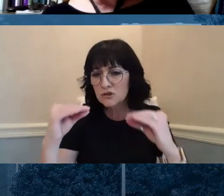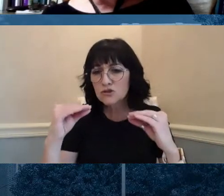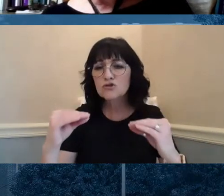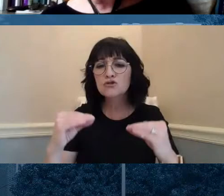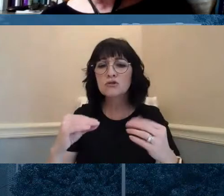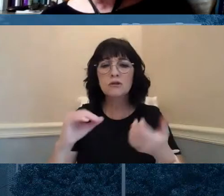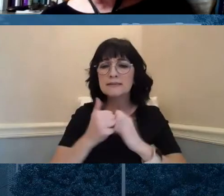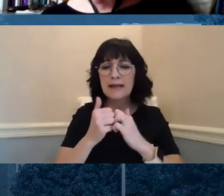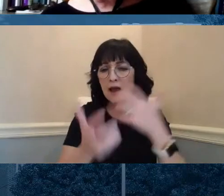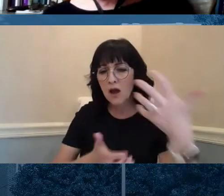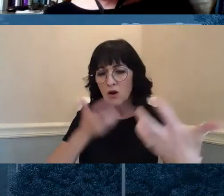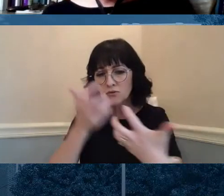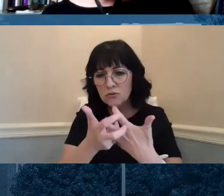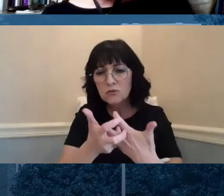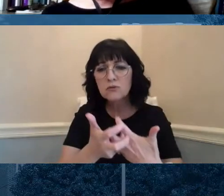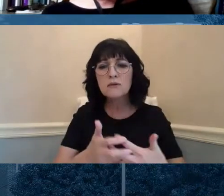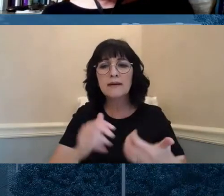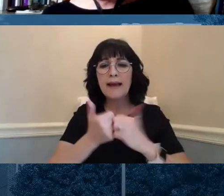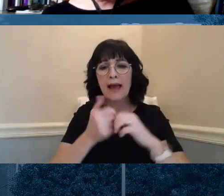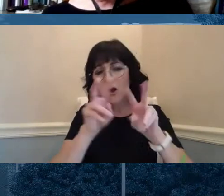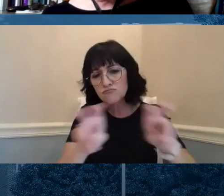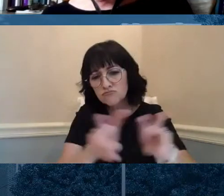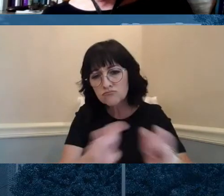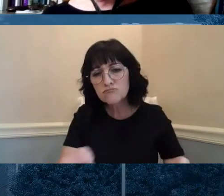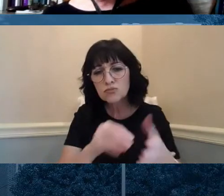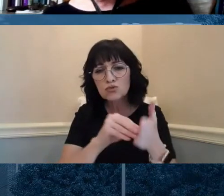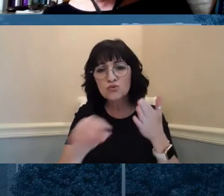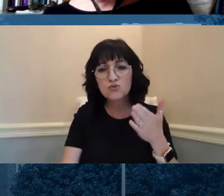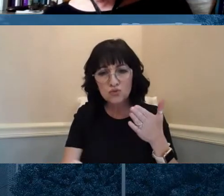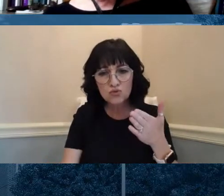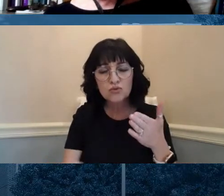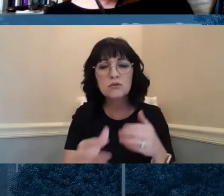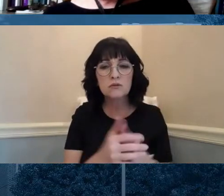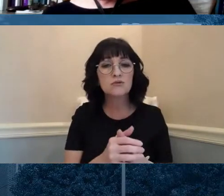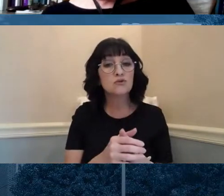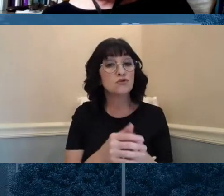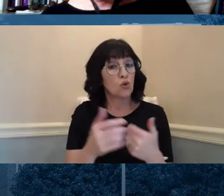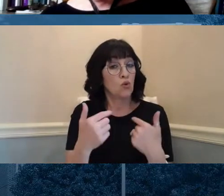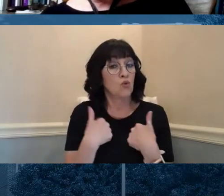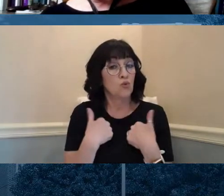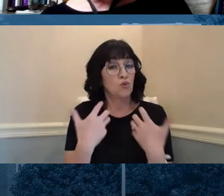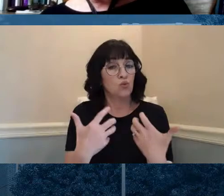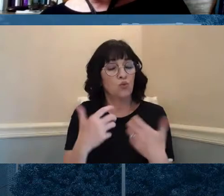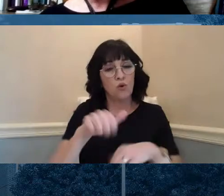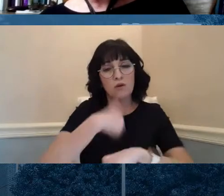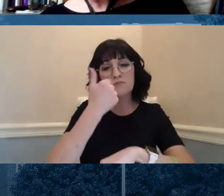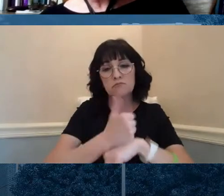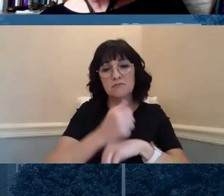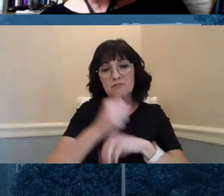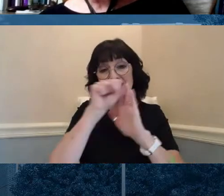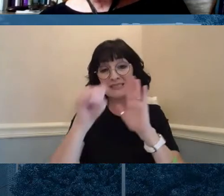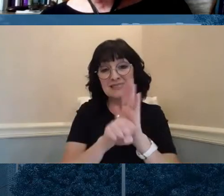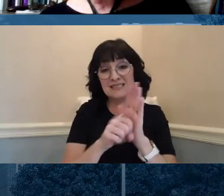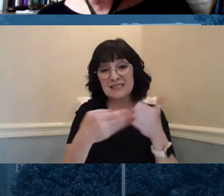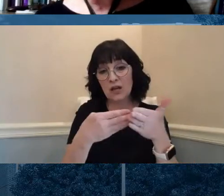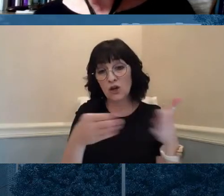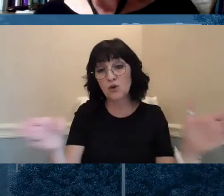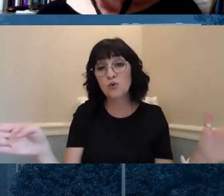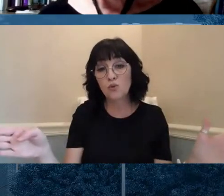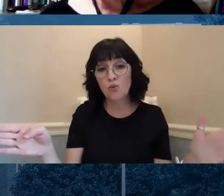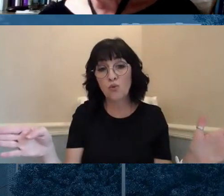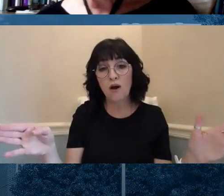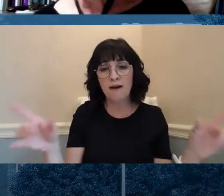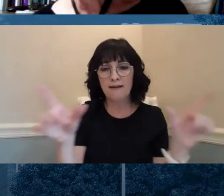in learning. So we are going as a department to provide statewide licenses for all of our students in the state